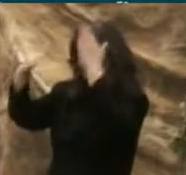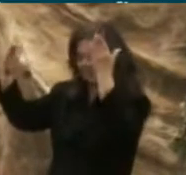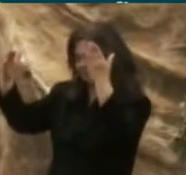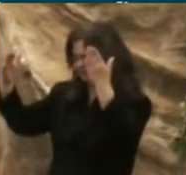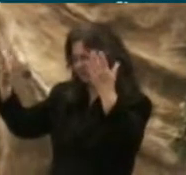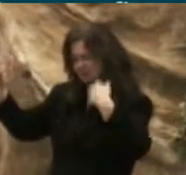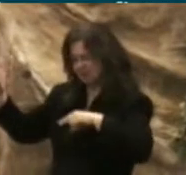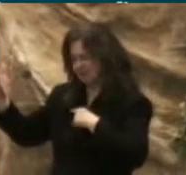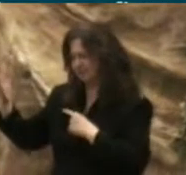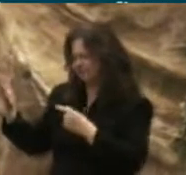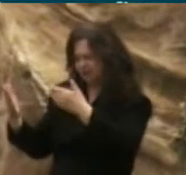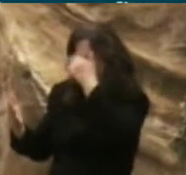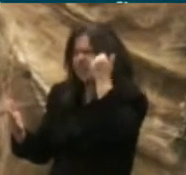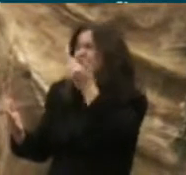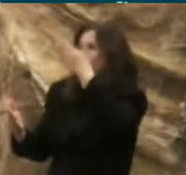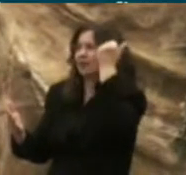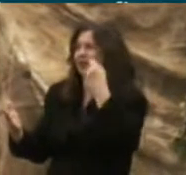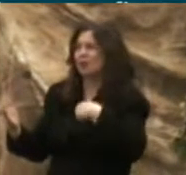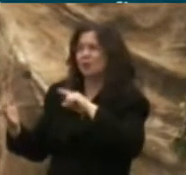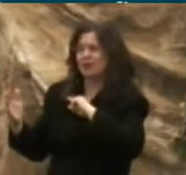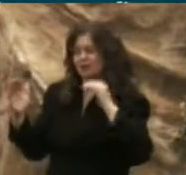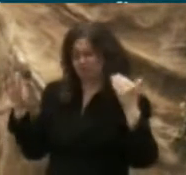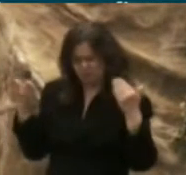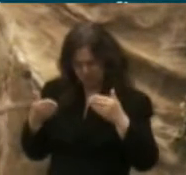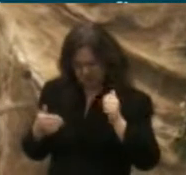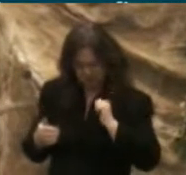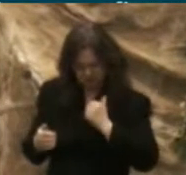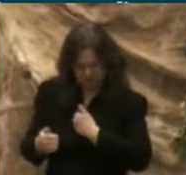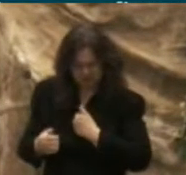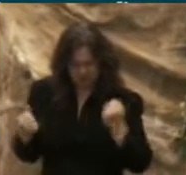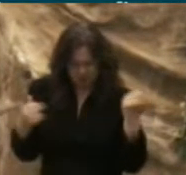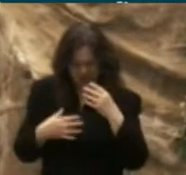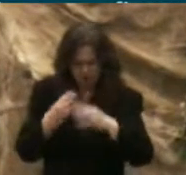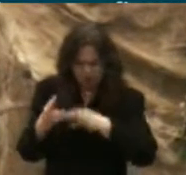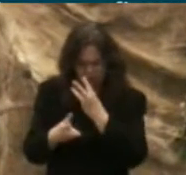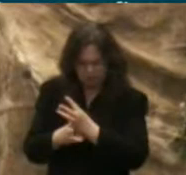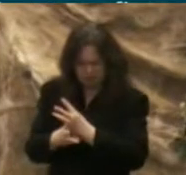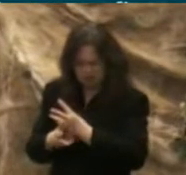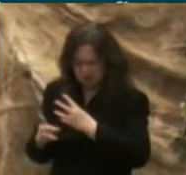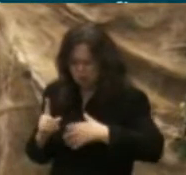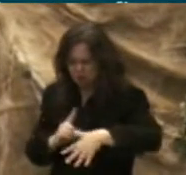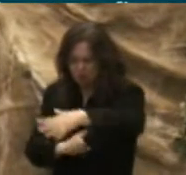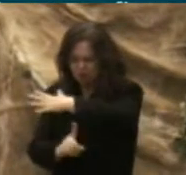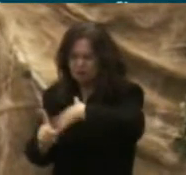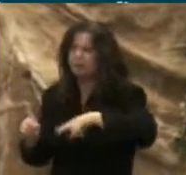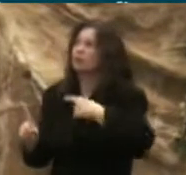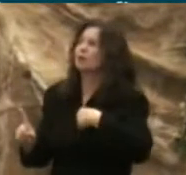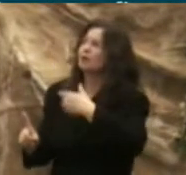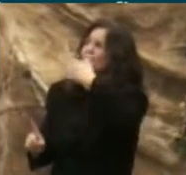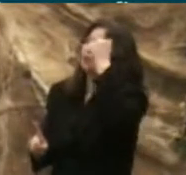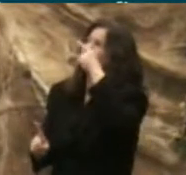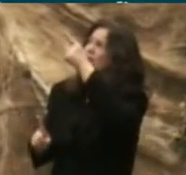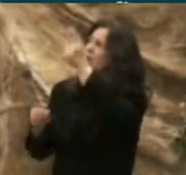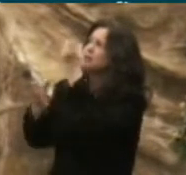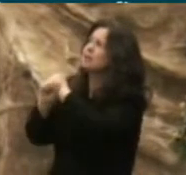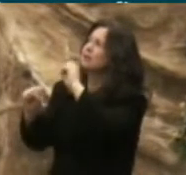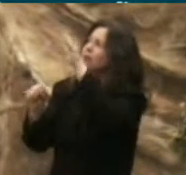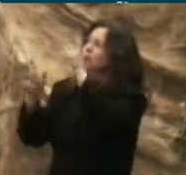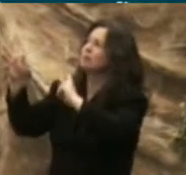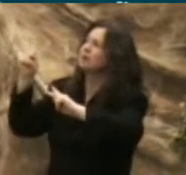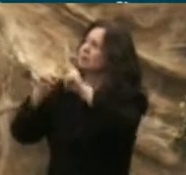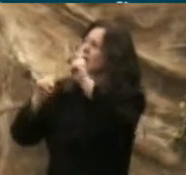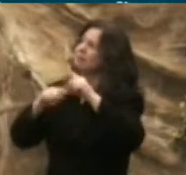way. We turn inward, afraid of the world around us. We forget that you have saved your people